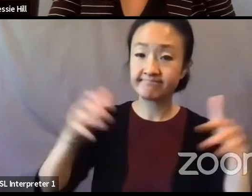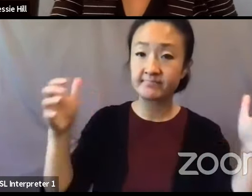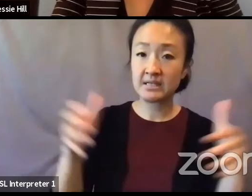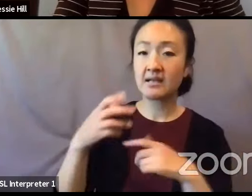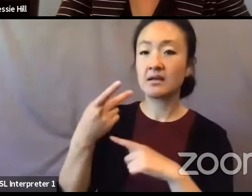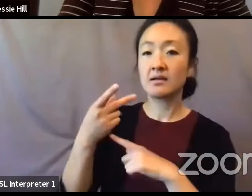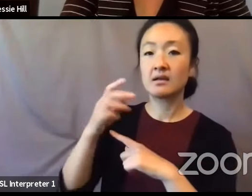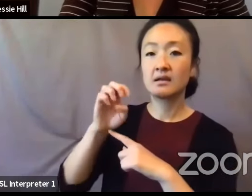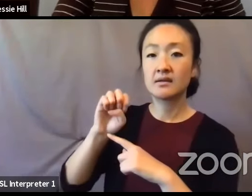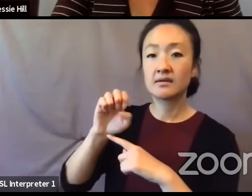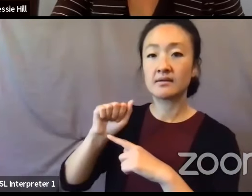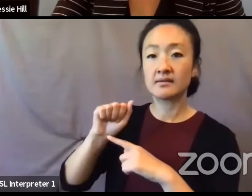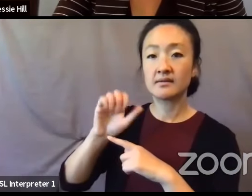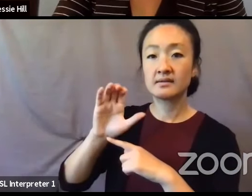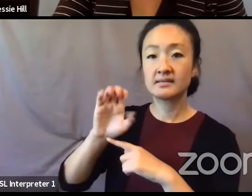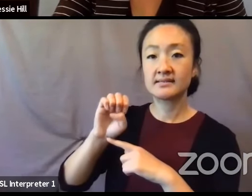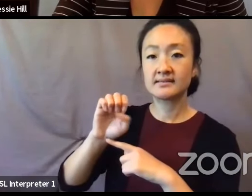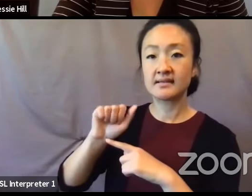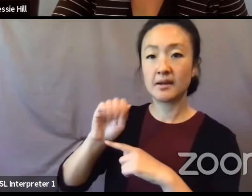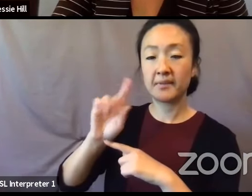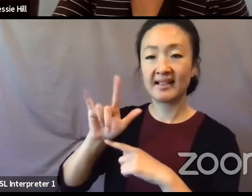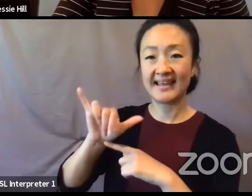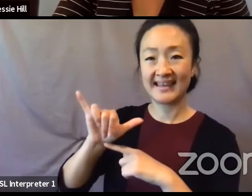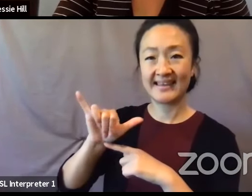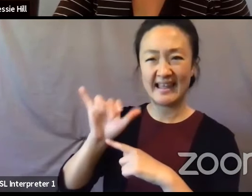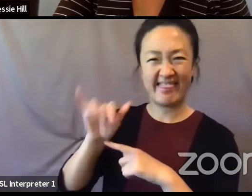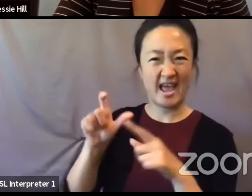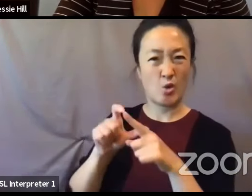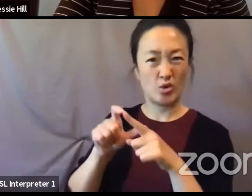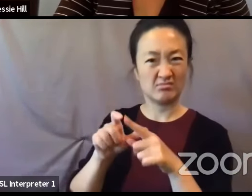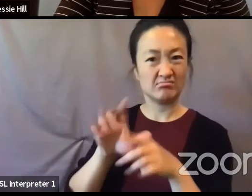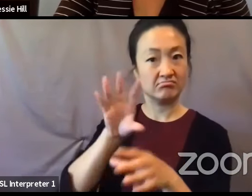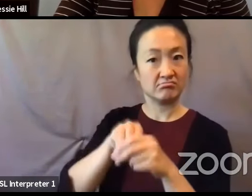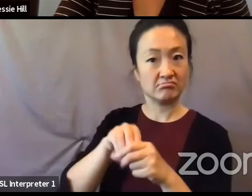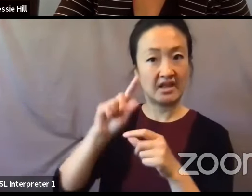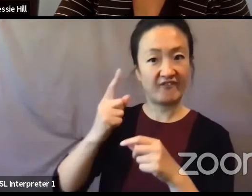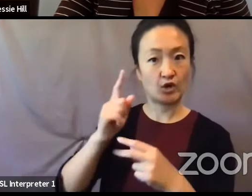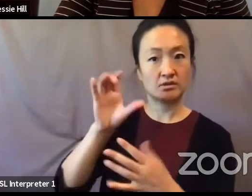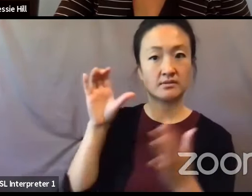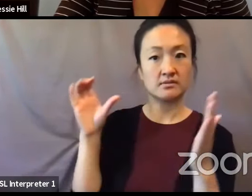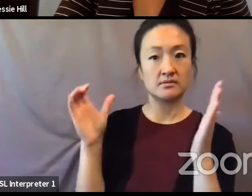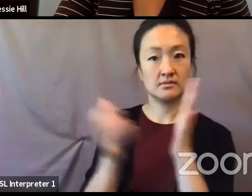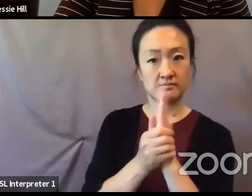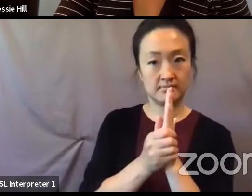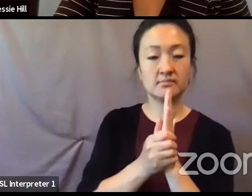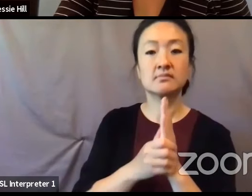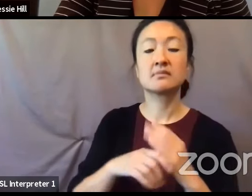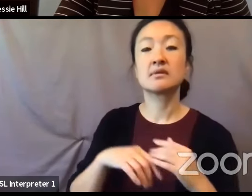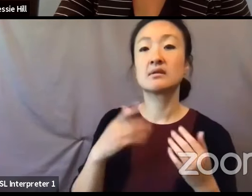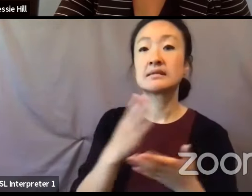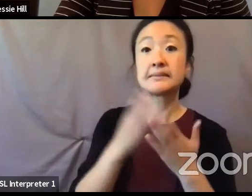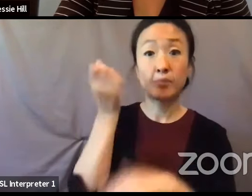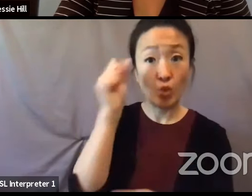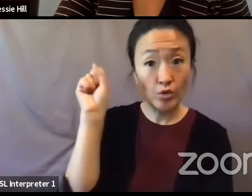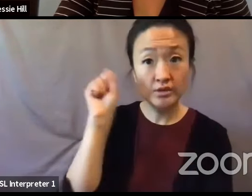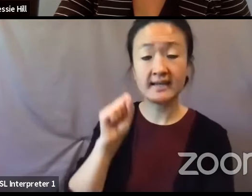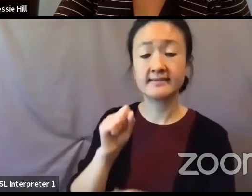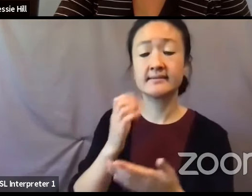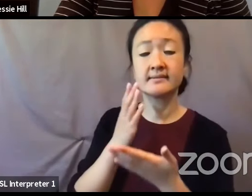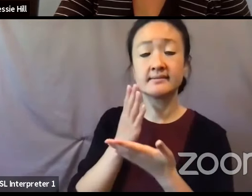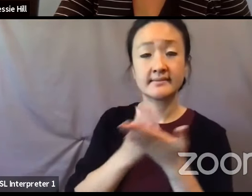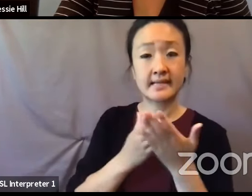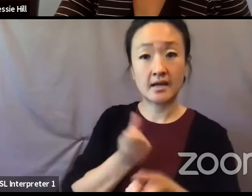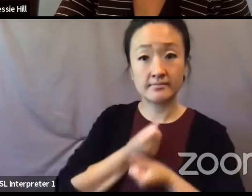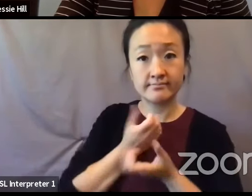there in the First Amendment. We also know that protest and certain types of speech are